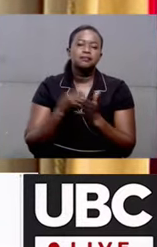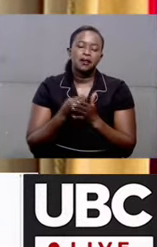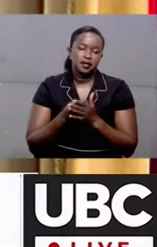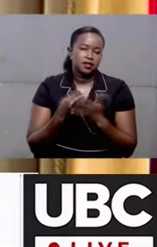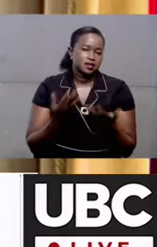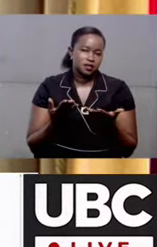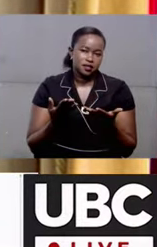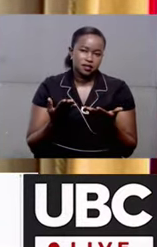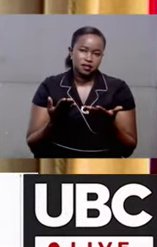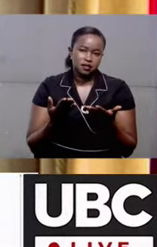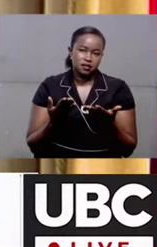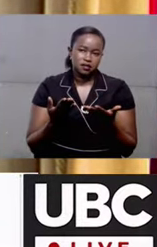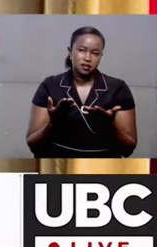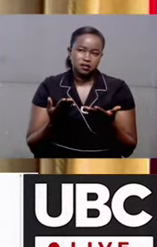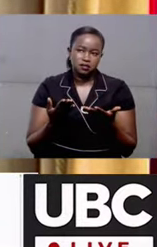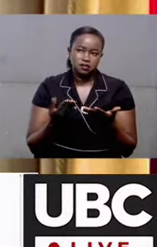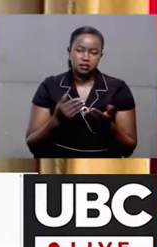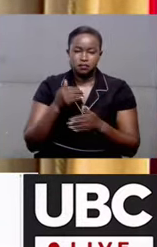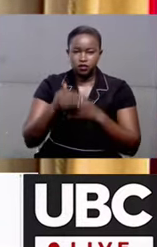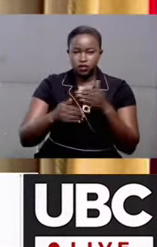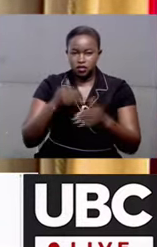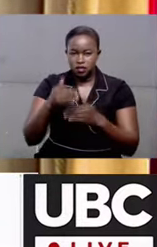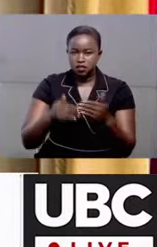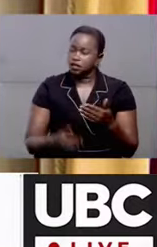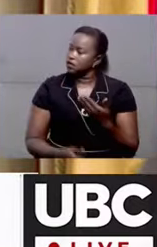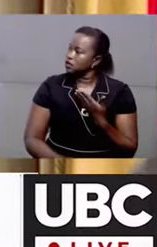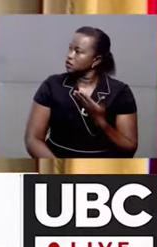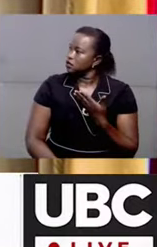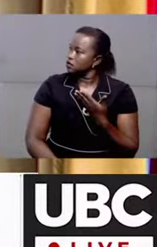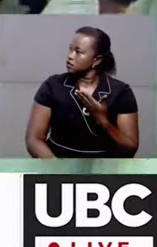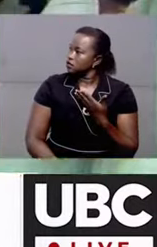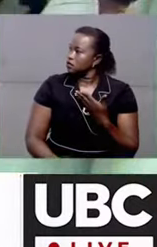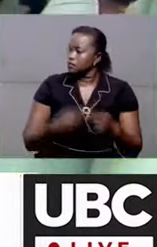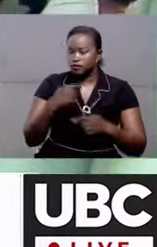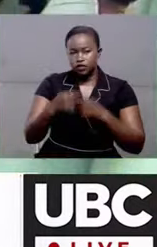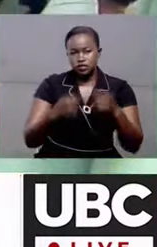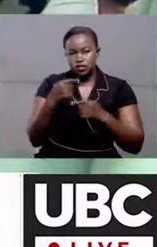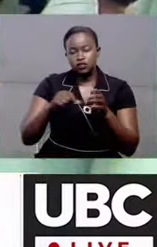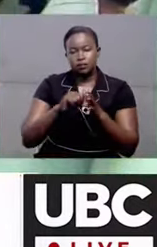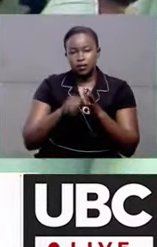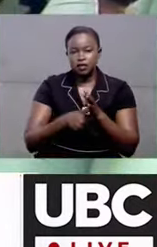at the expense of taxpayers. Yes, procedure. There's a procedural matter.